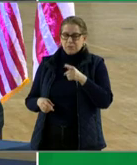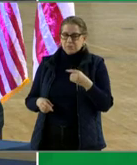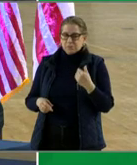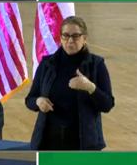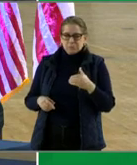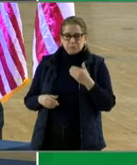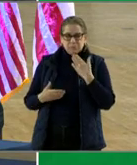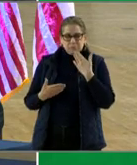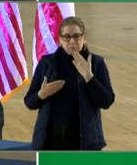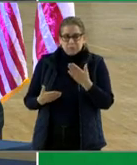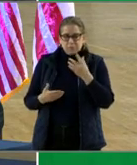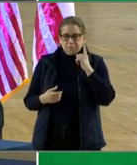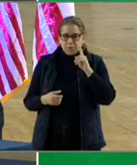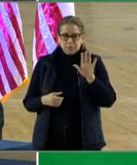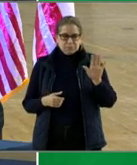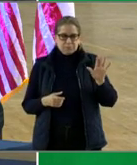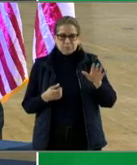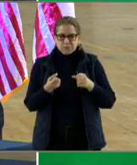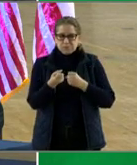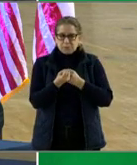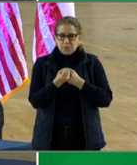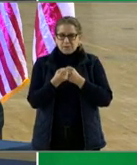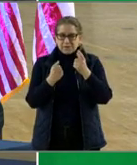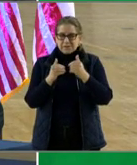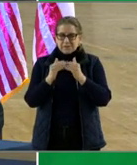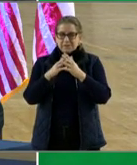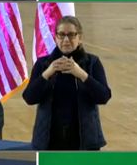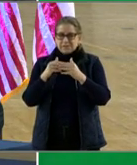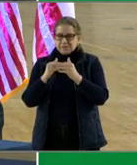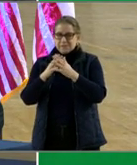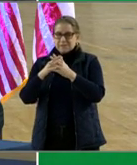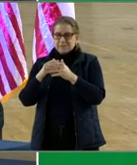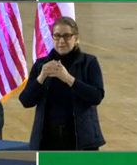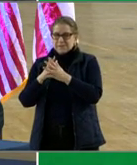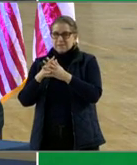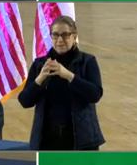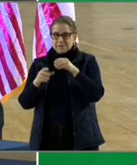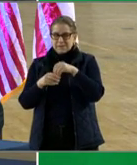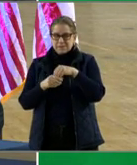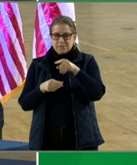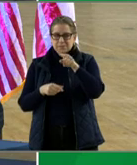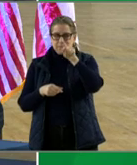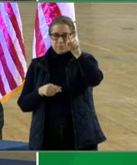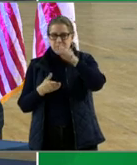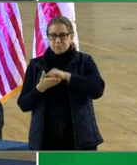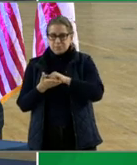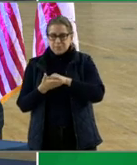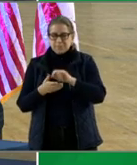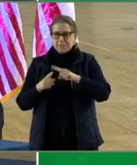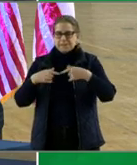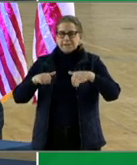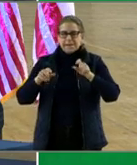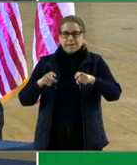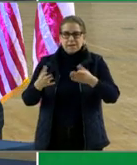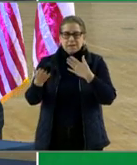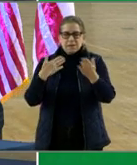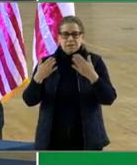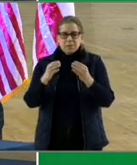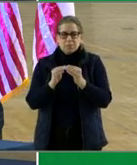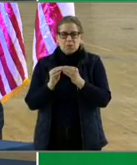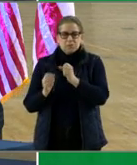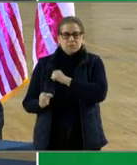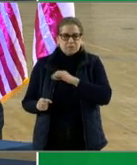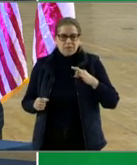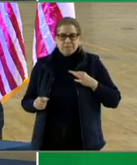these facilities, but we still need help with staffing and supplies. And the hospitals also emphasize that getting to